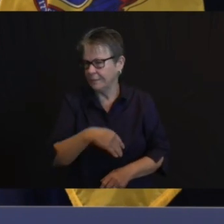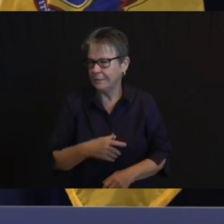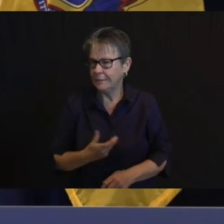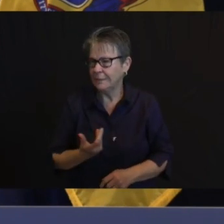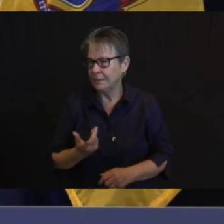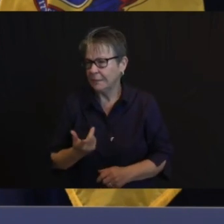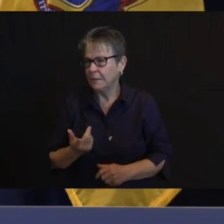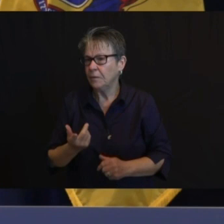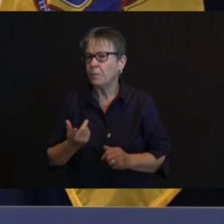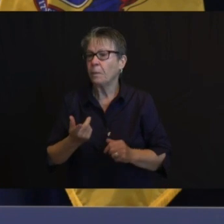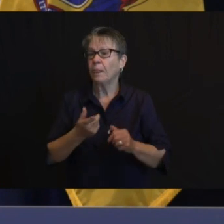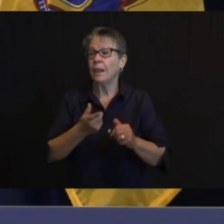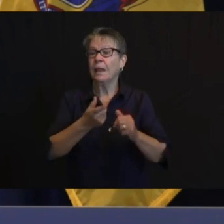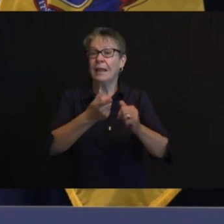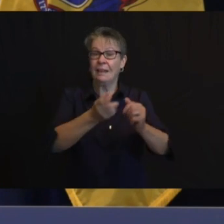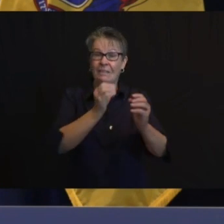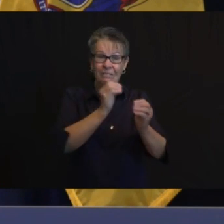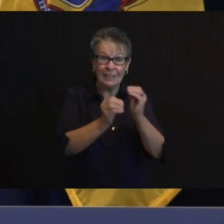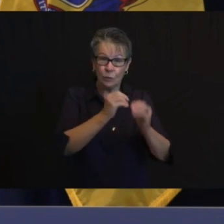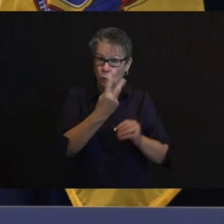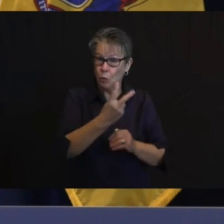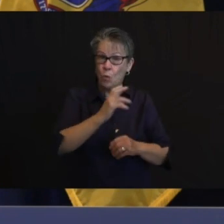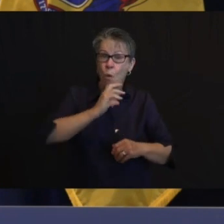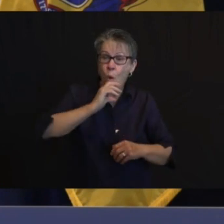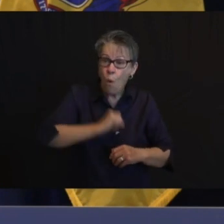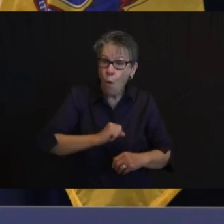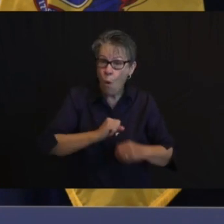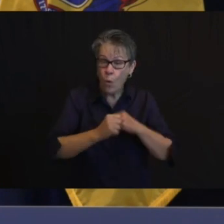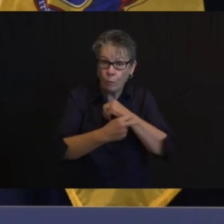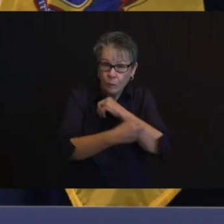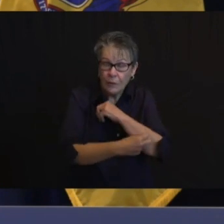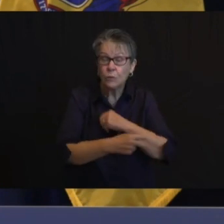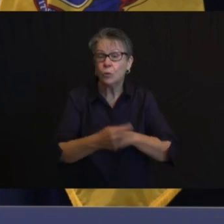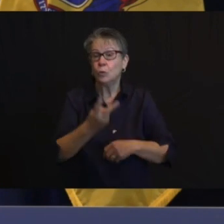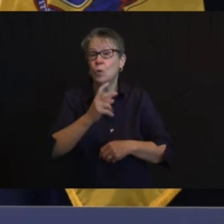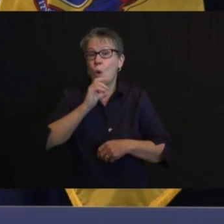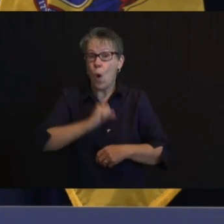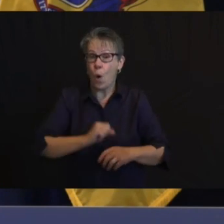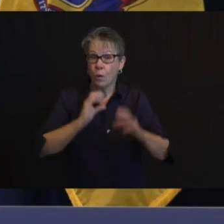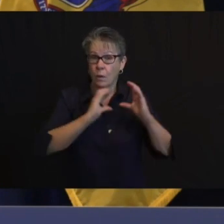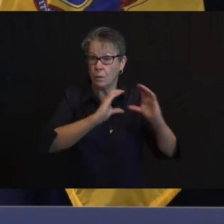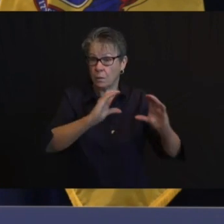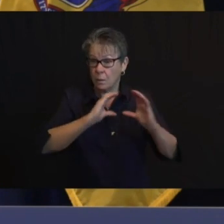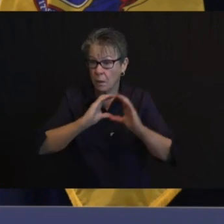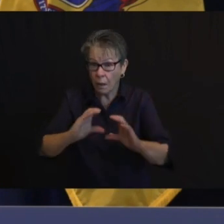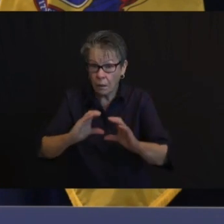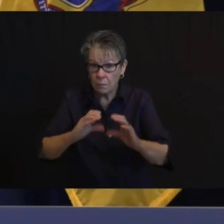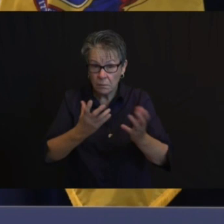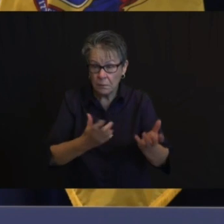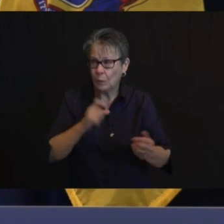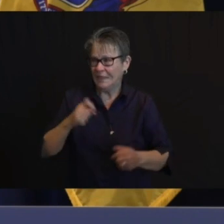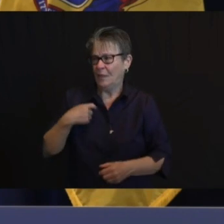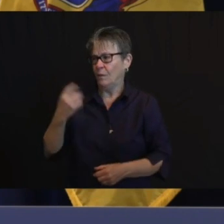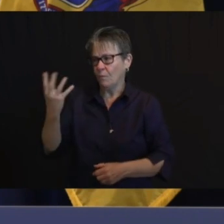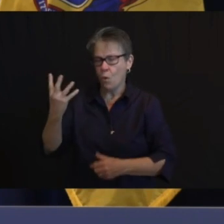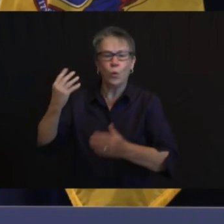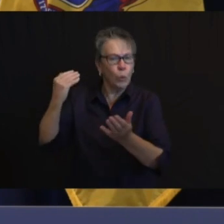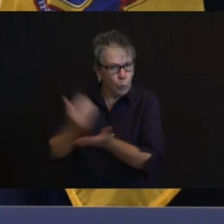rehab the 2 old ones, so that at the end of the day, we have 4 tunnels, and we do it in a way where we're not making our